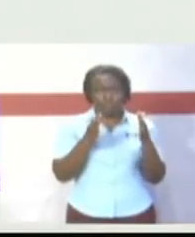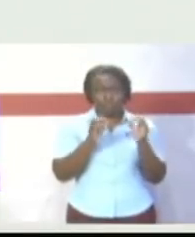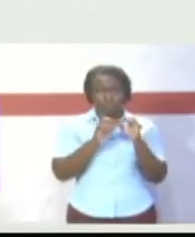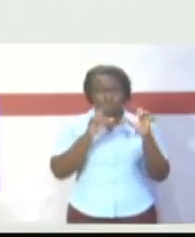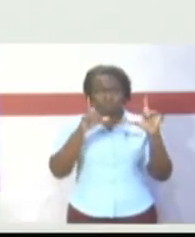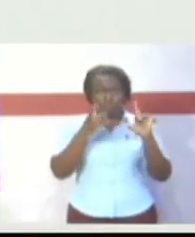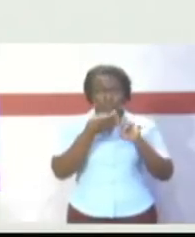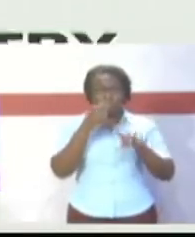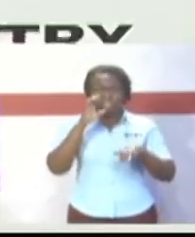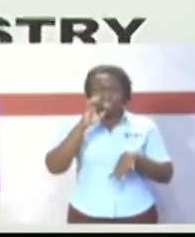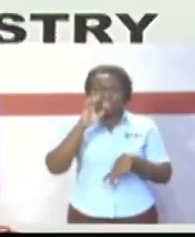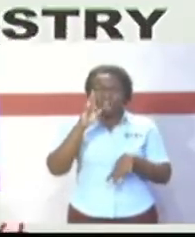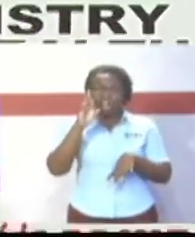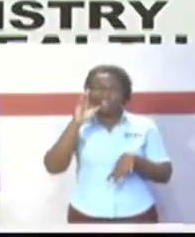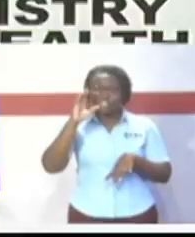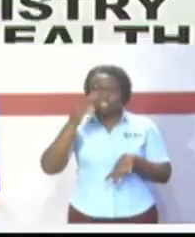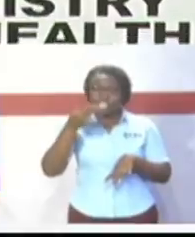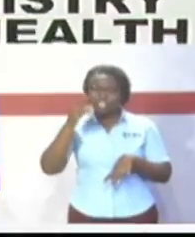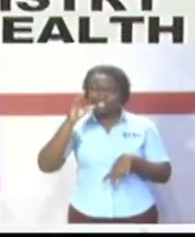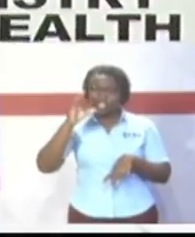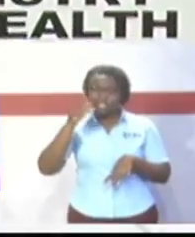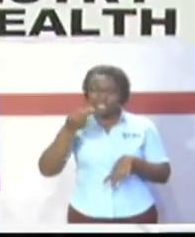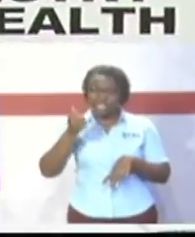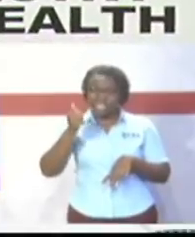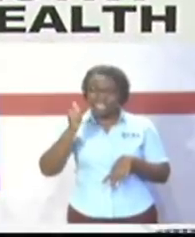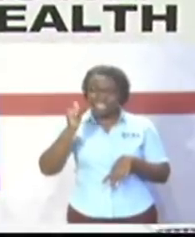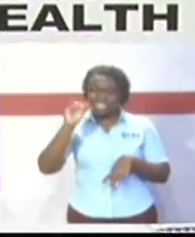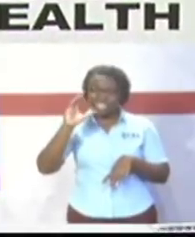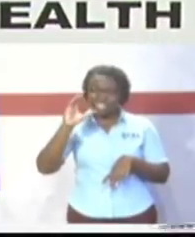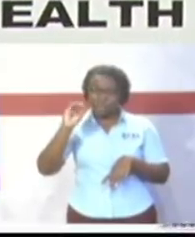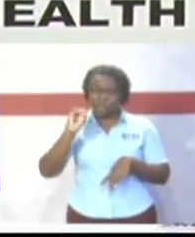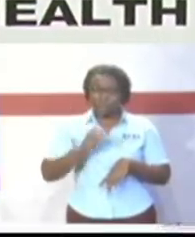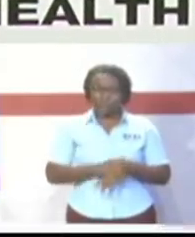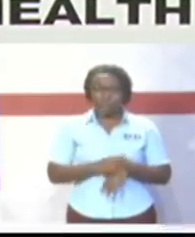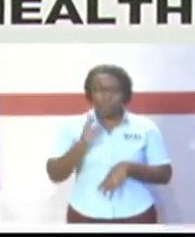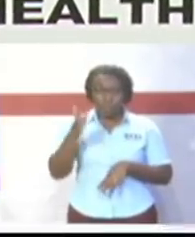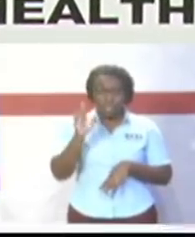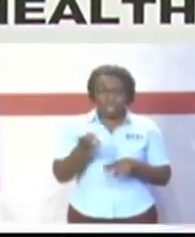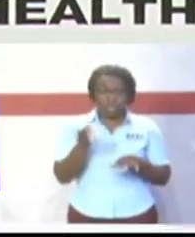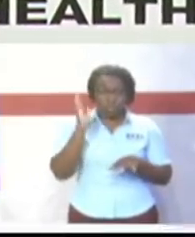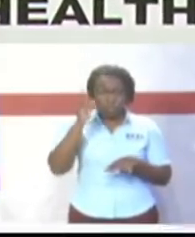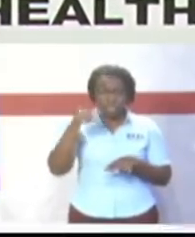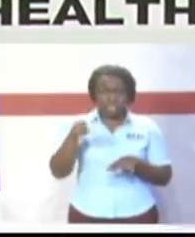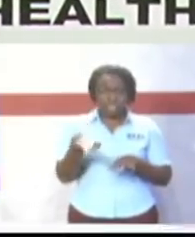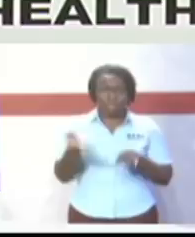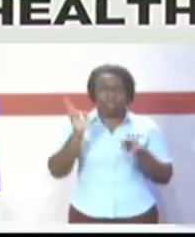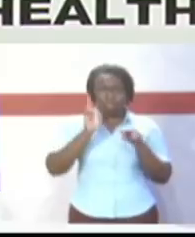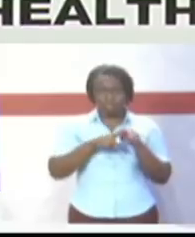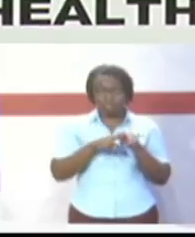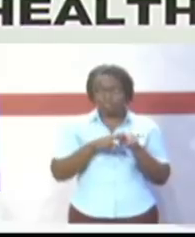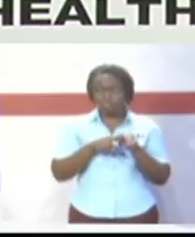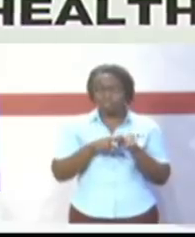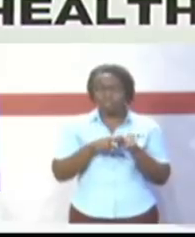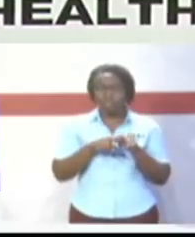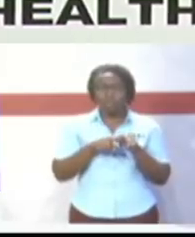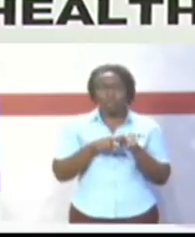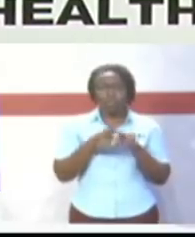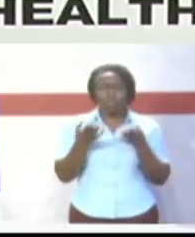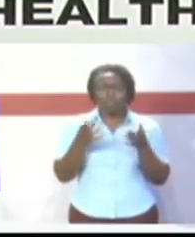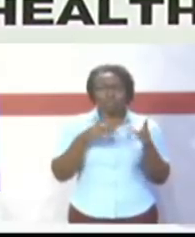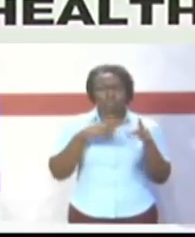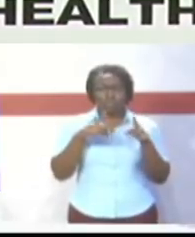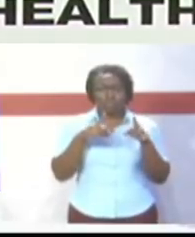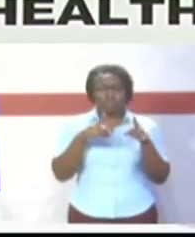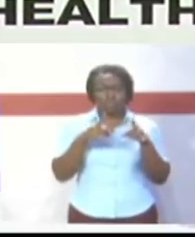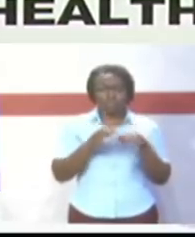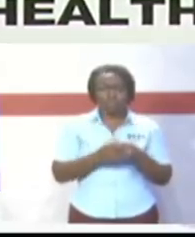CEO, Mr. Ronald Soyafat. He will provide an update on the systems in place to treat with any increases in COVID-19 cases